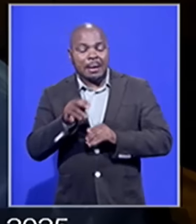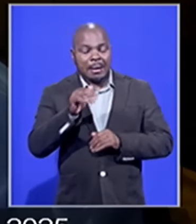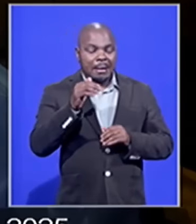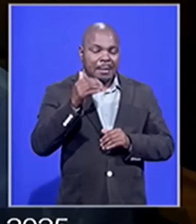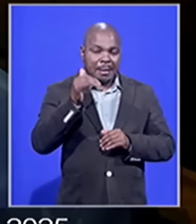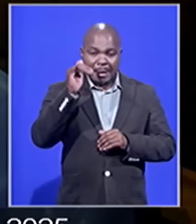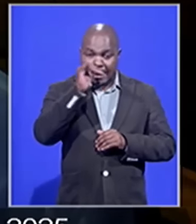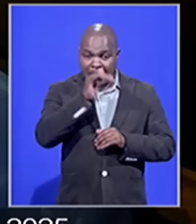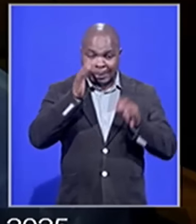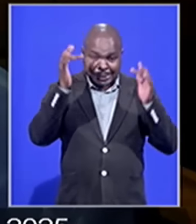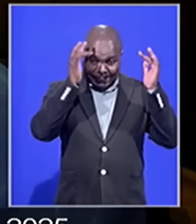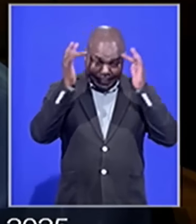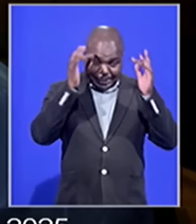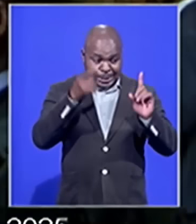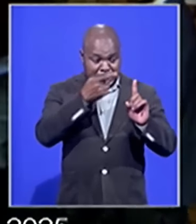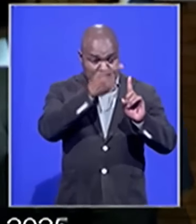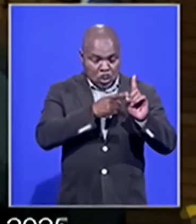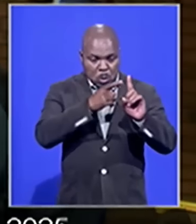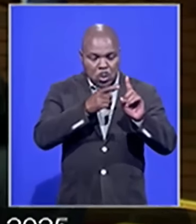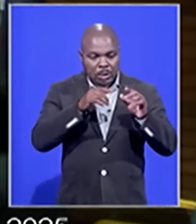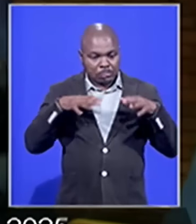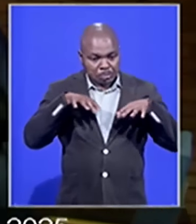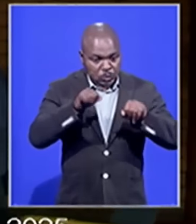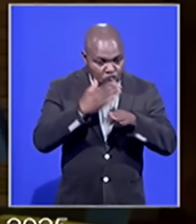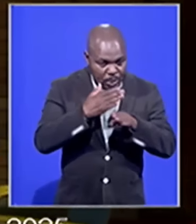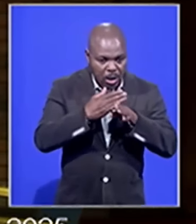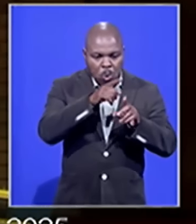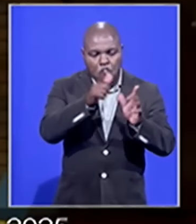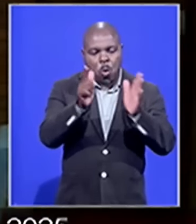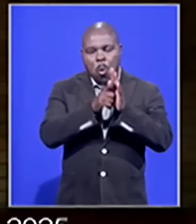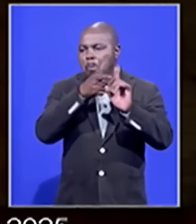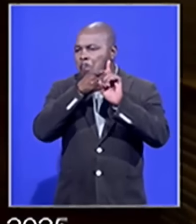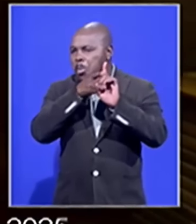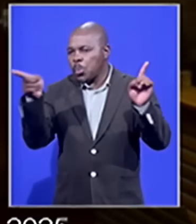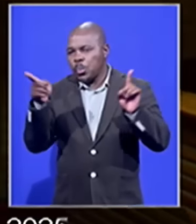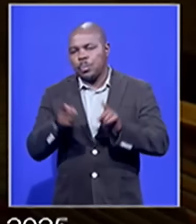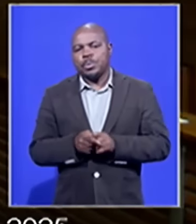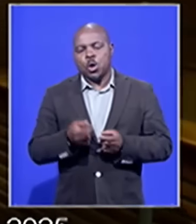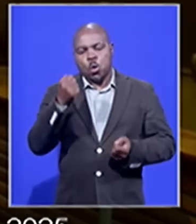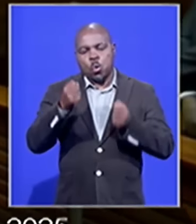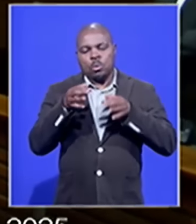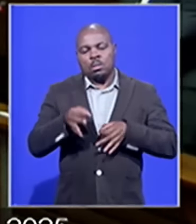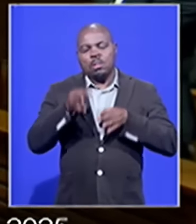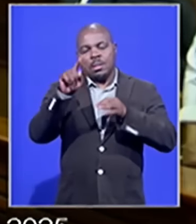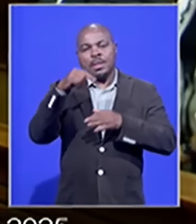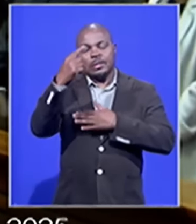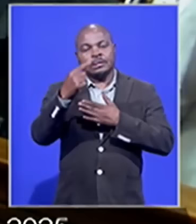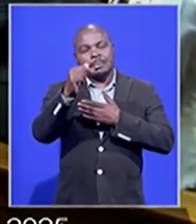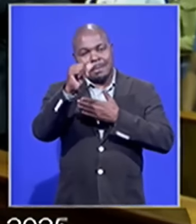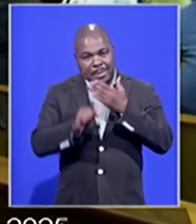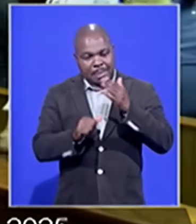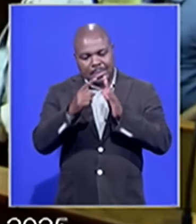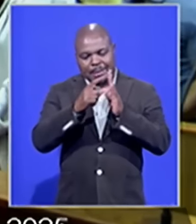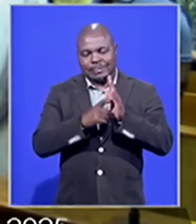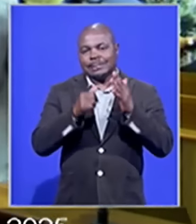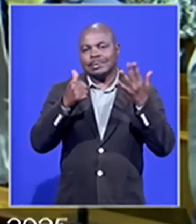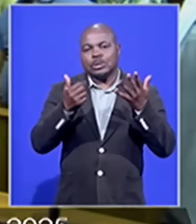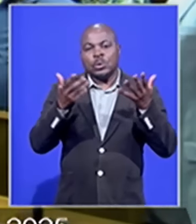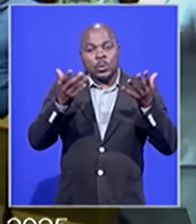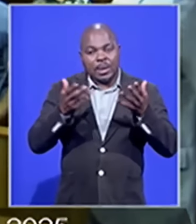Khumalo has been doing so unlawful things. Nyewe e kgutliseditswe morao ho fihla ka la tshelela kgweding e tlang lekgotleng la Maseterata la